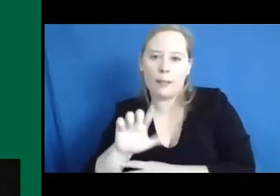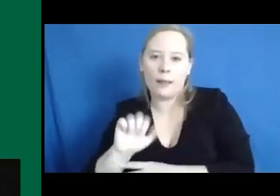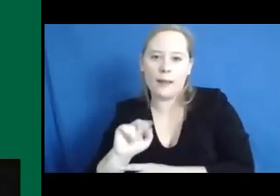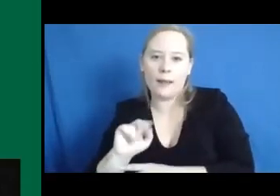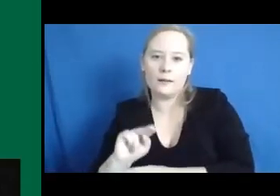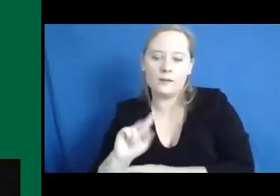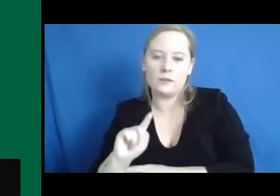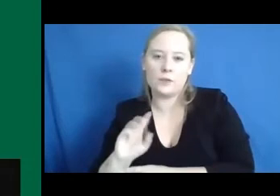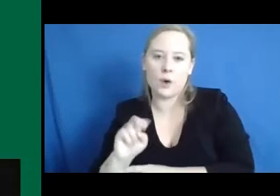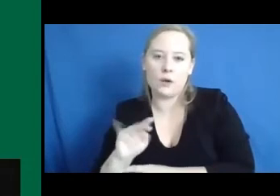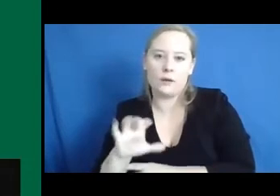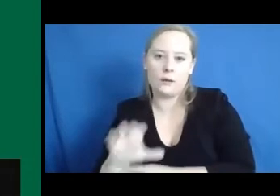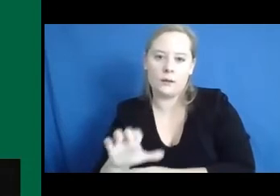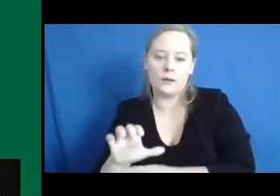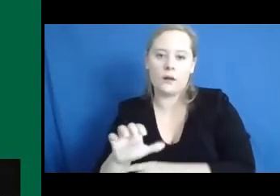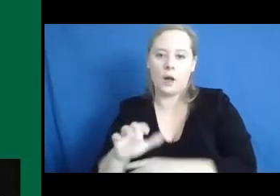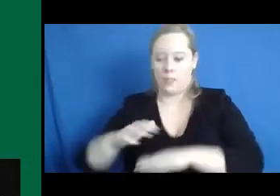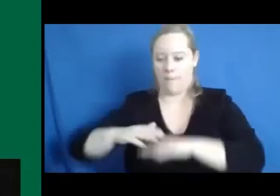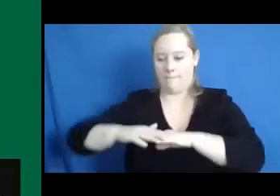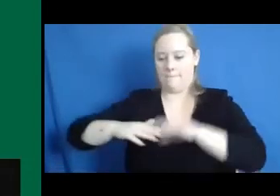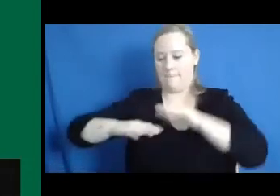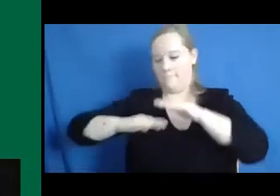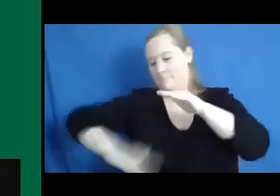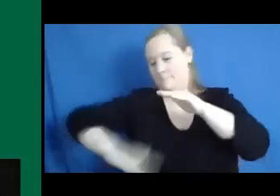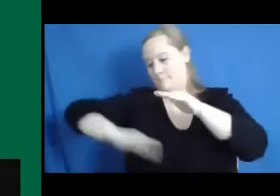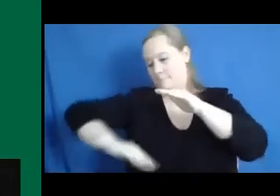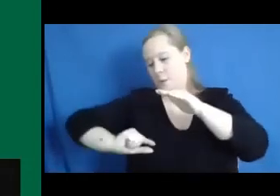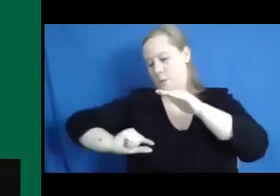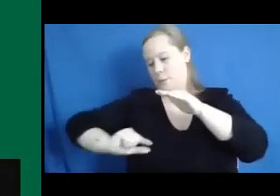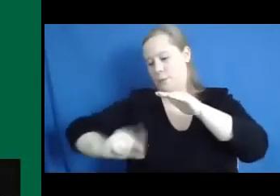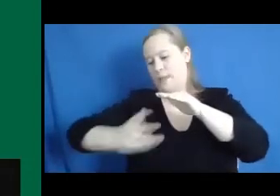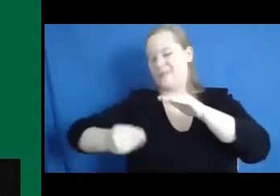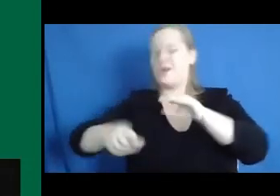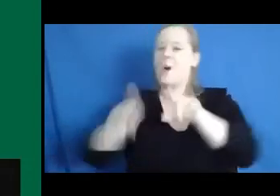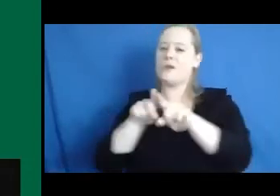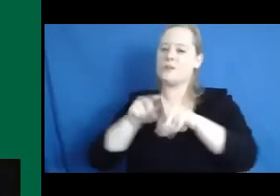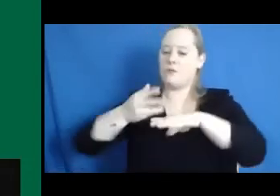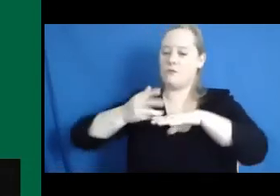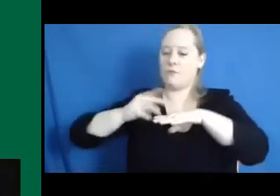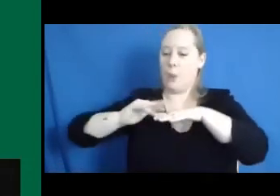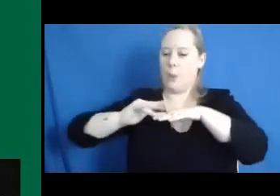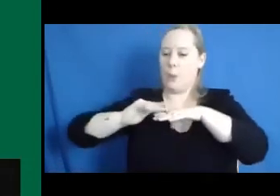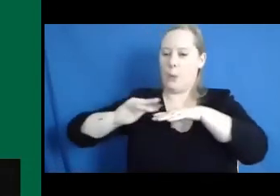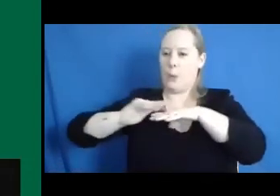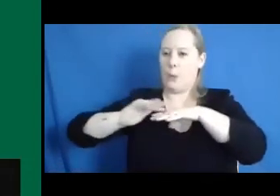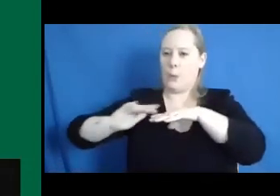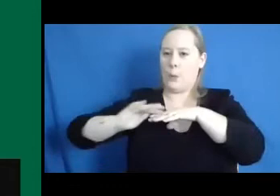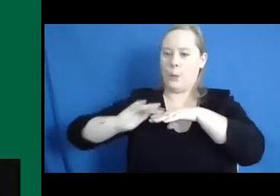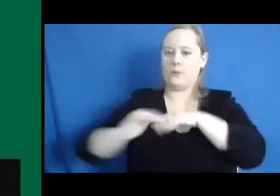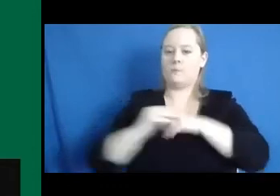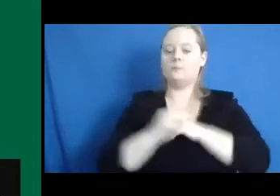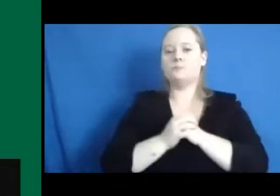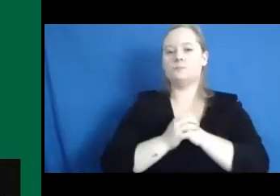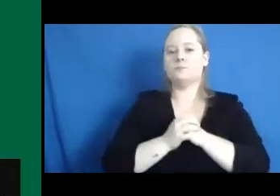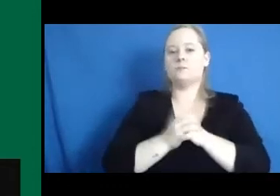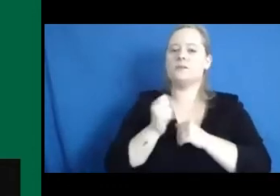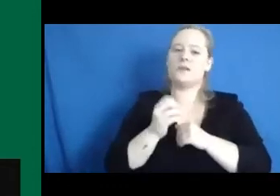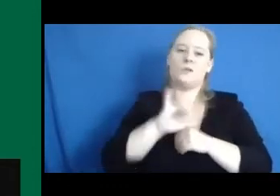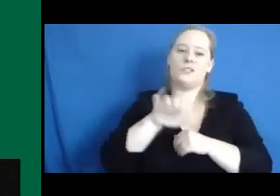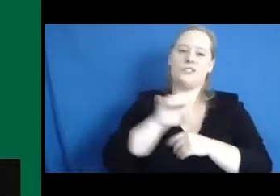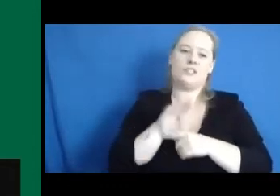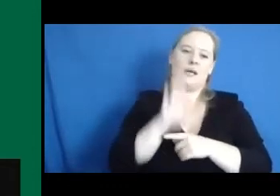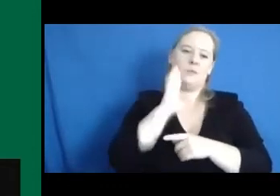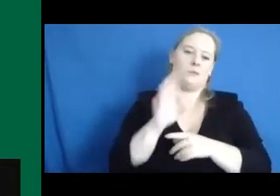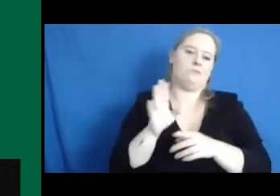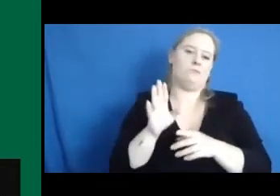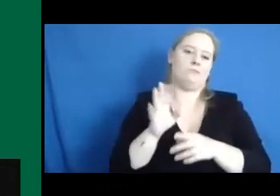on the bottom of the reservoir and also kind of floating around there. And so I'm sure Jeb and Becky would be happy to talk about that